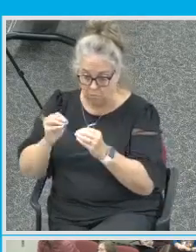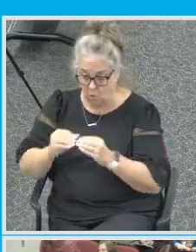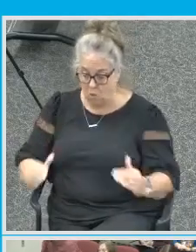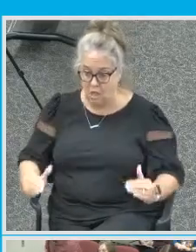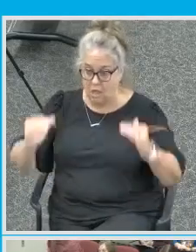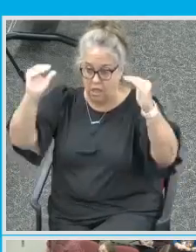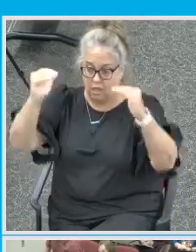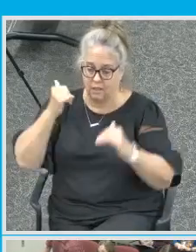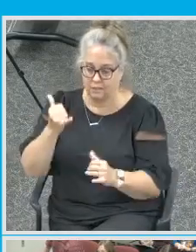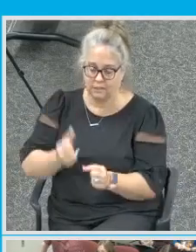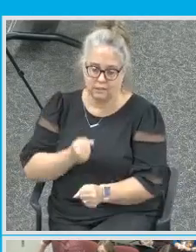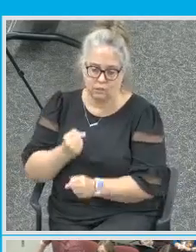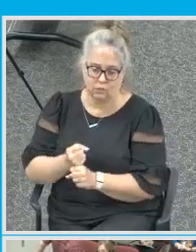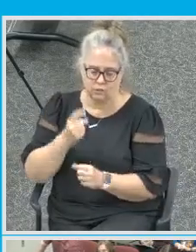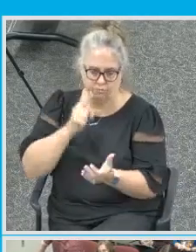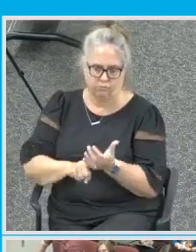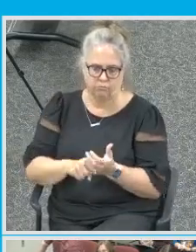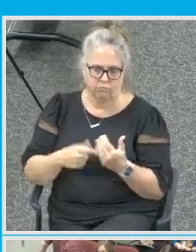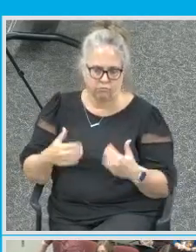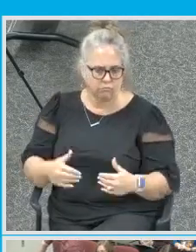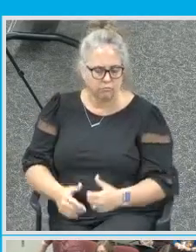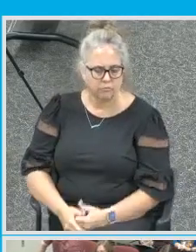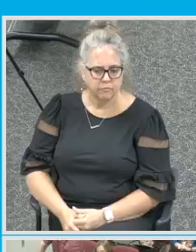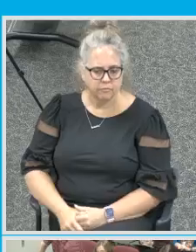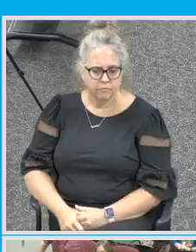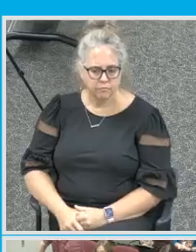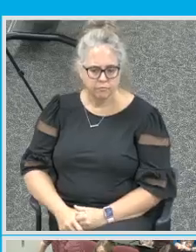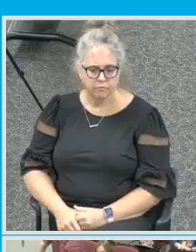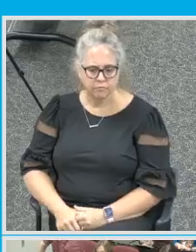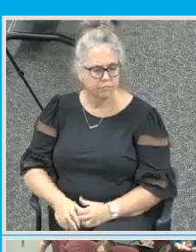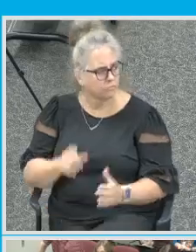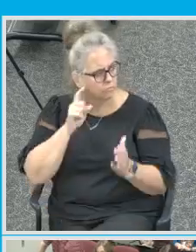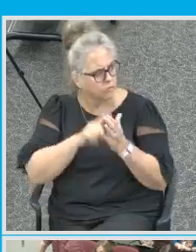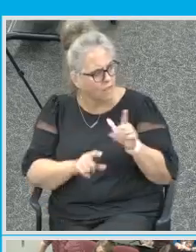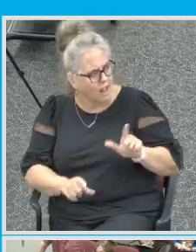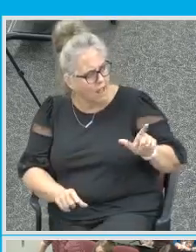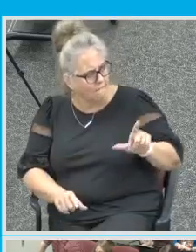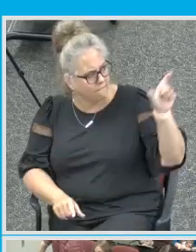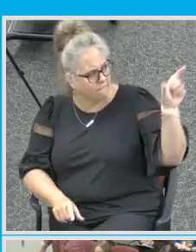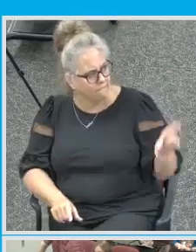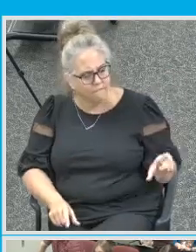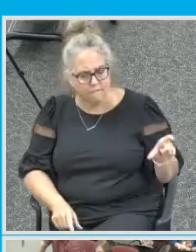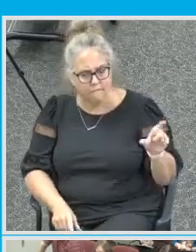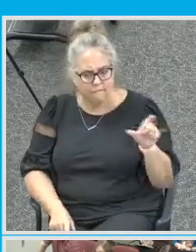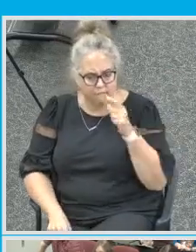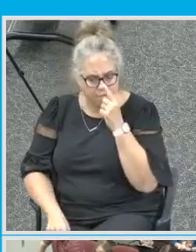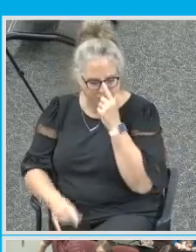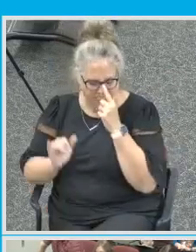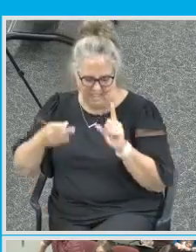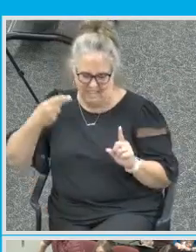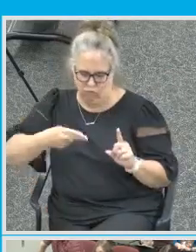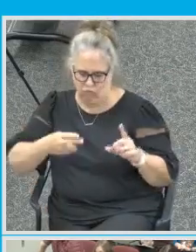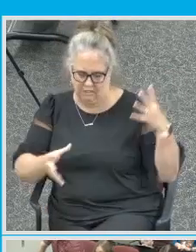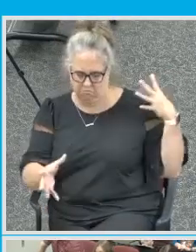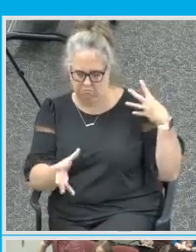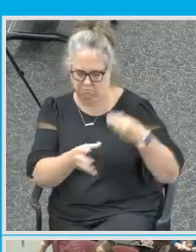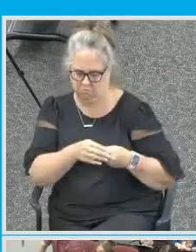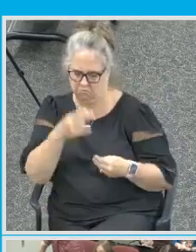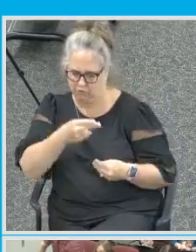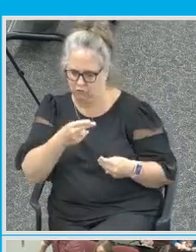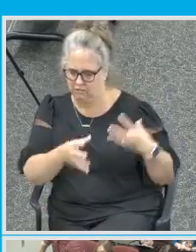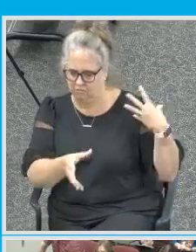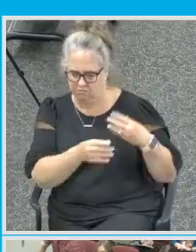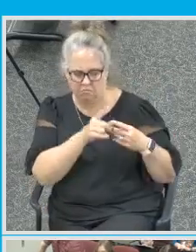So, as I mentioned earlier, so this is just, so on the left side of that map is just the historical, the pattern